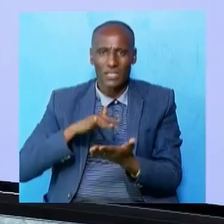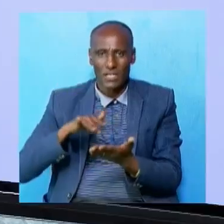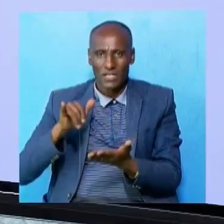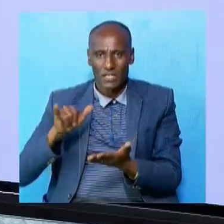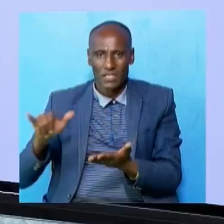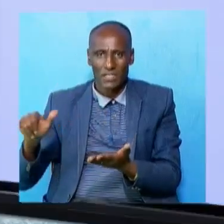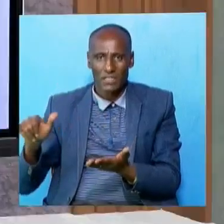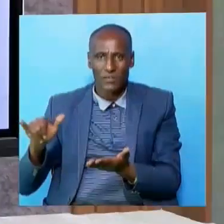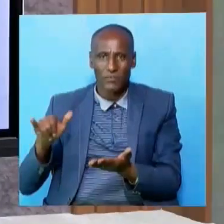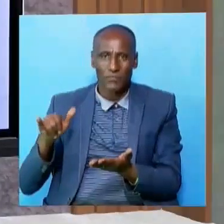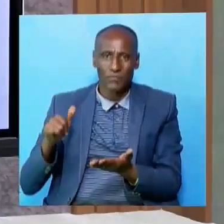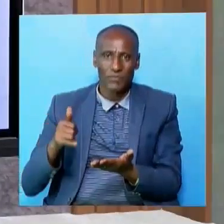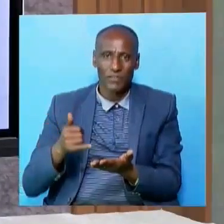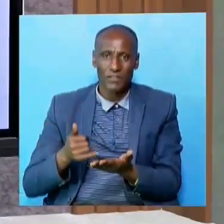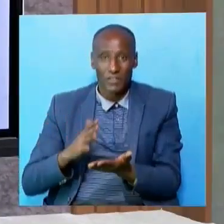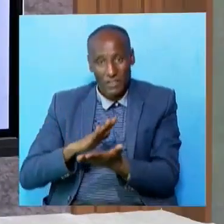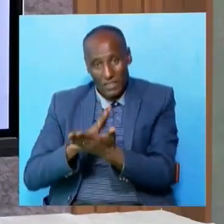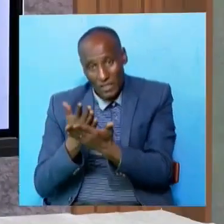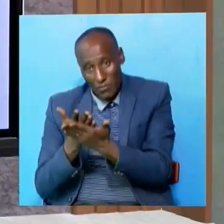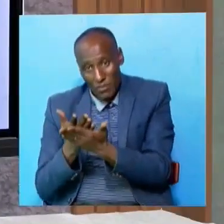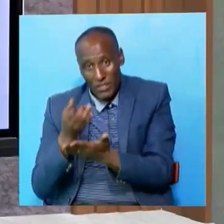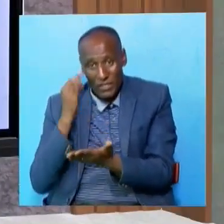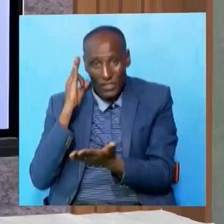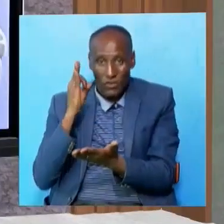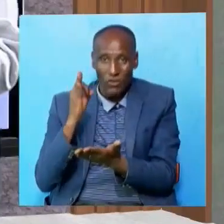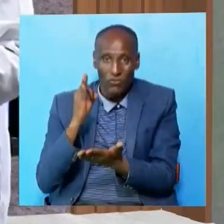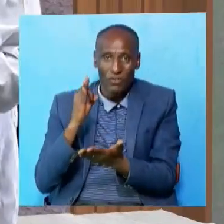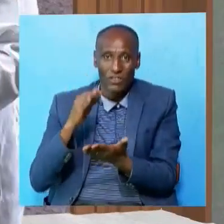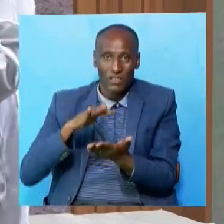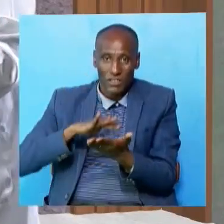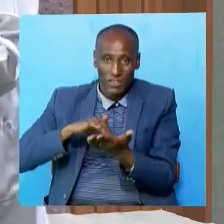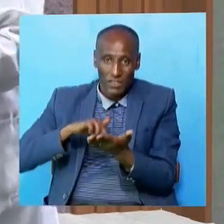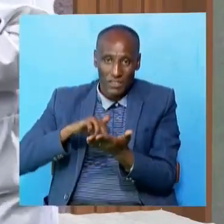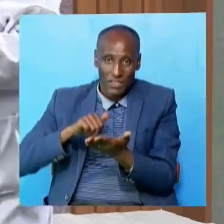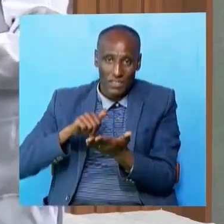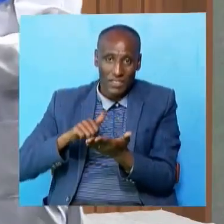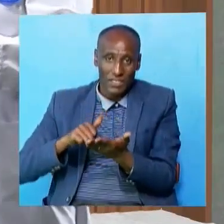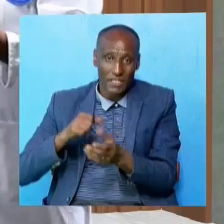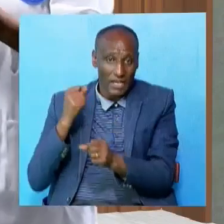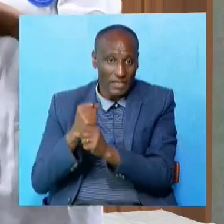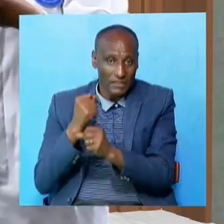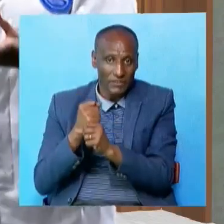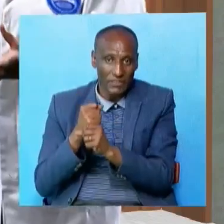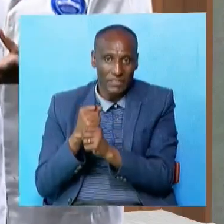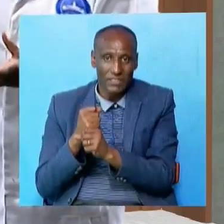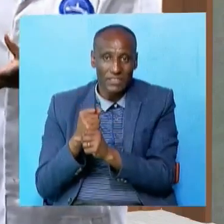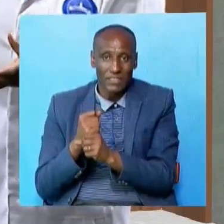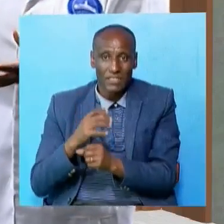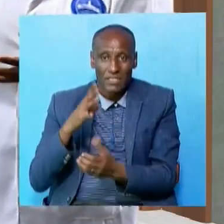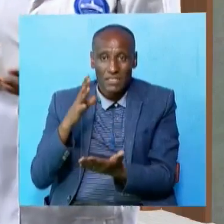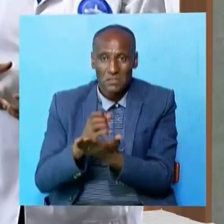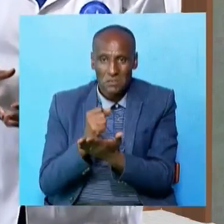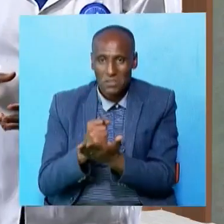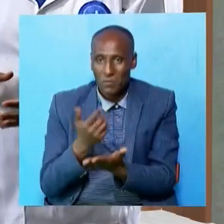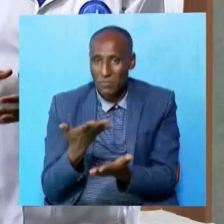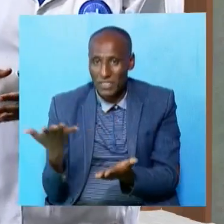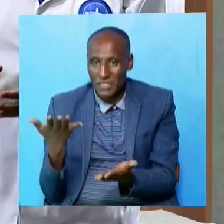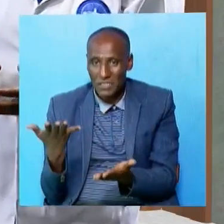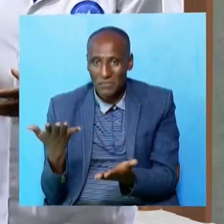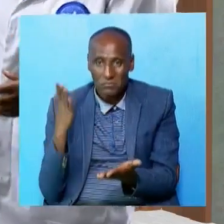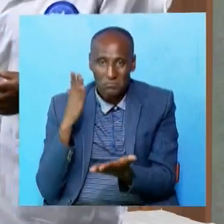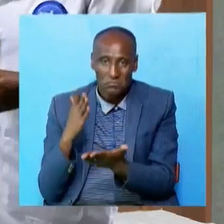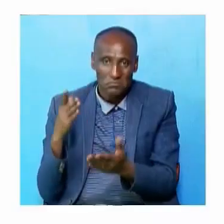reading. But in the middle of the reading part activity, something happened. And what is